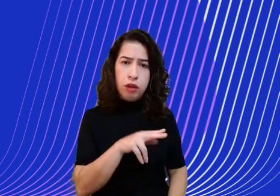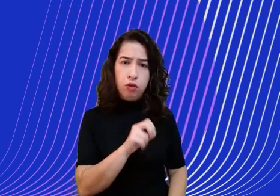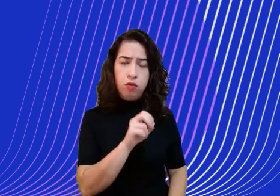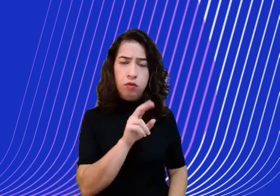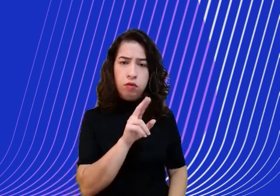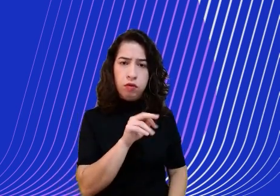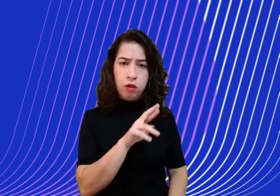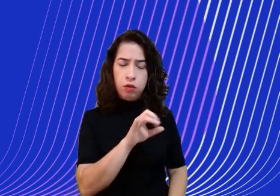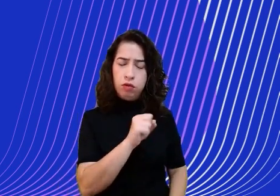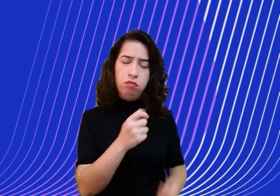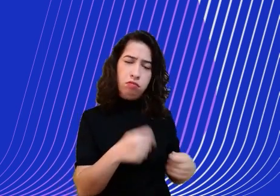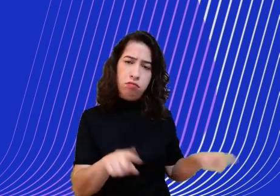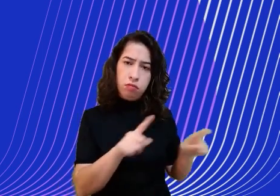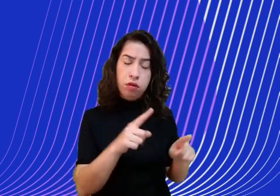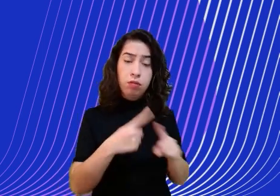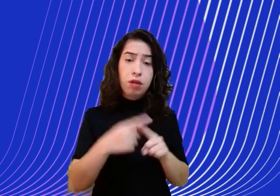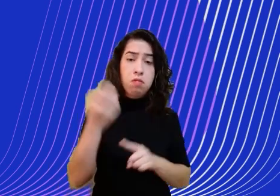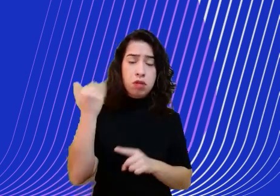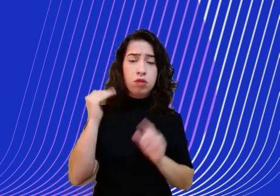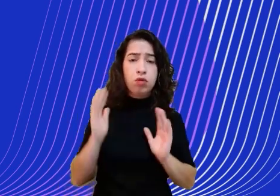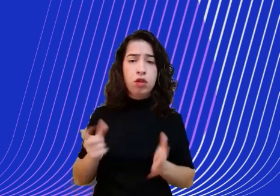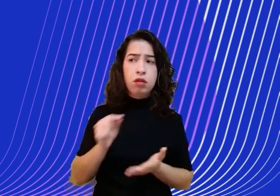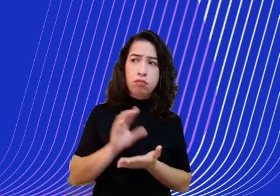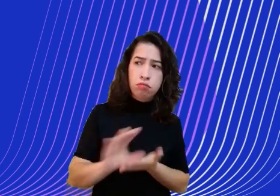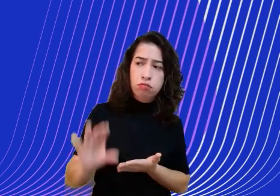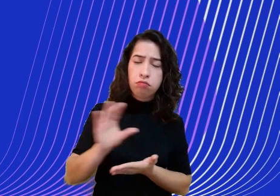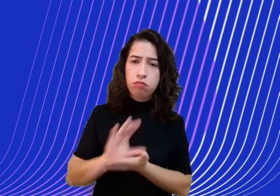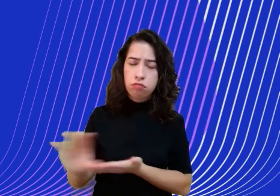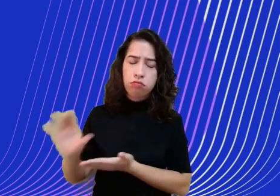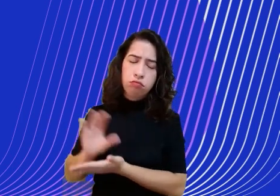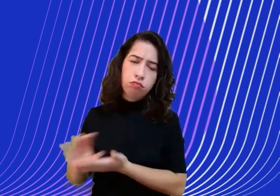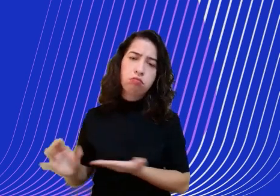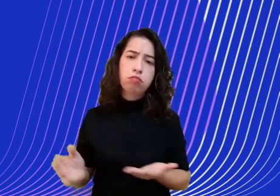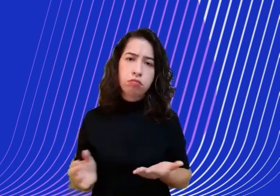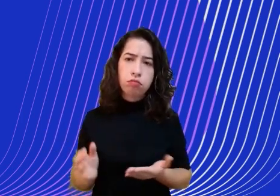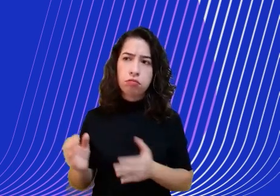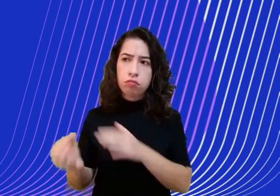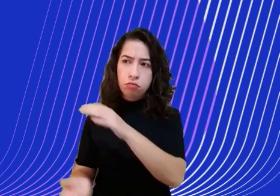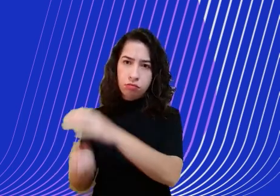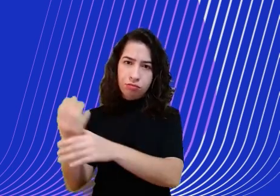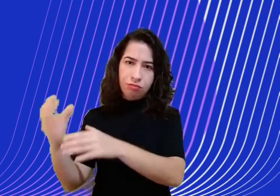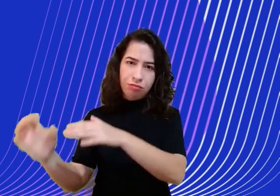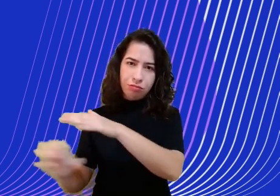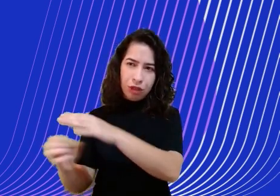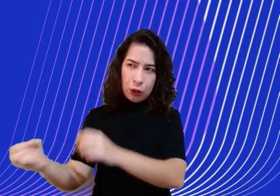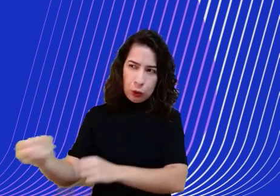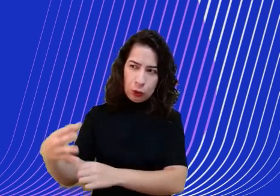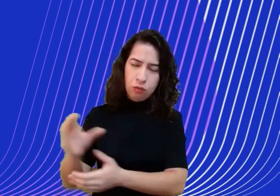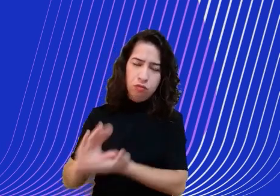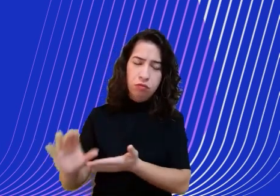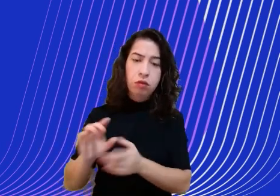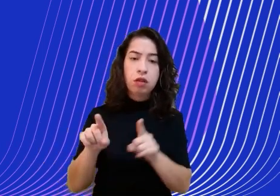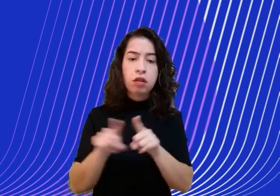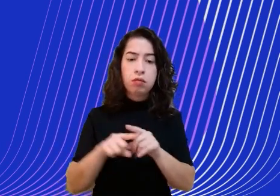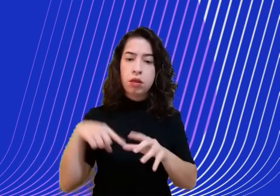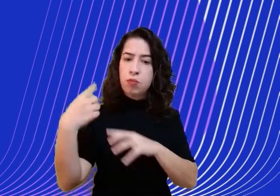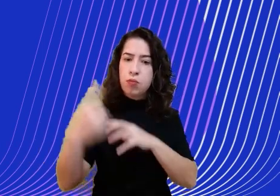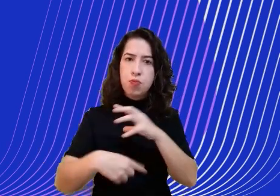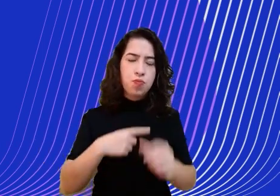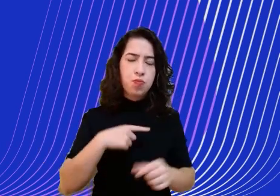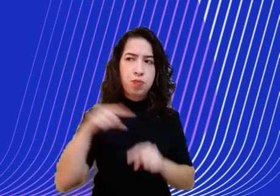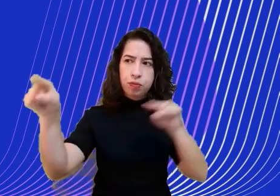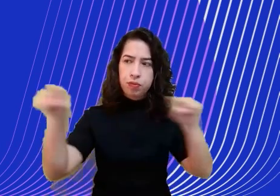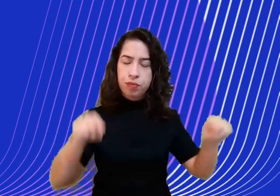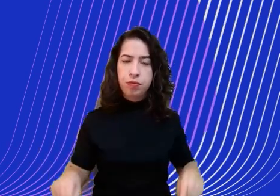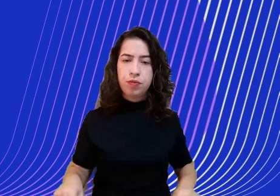create Suzano Ventures, because we would. We already invested on in startups and, of course, the global presence.